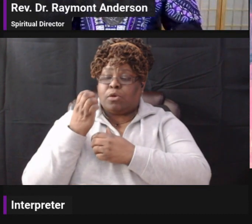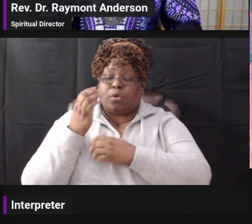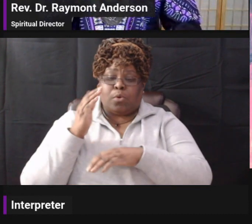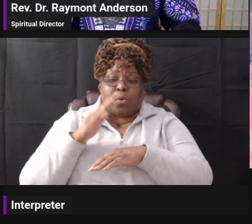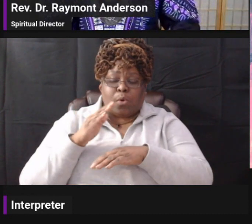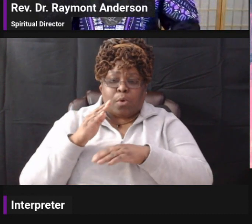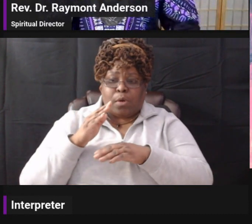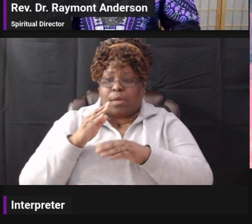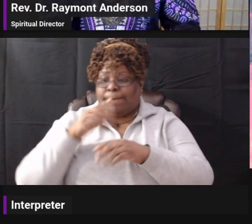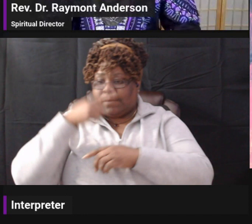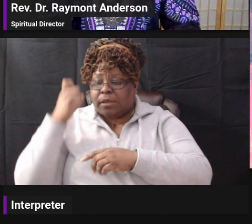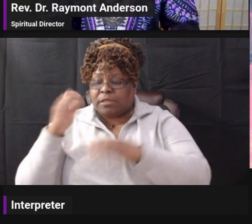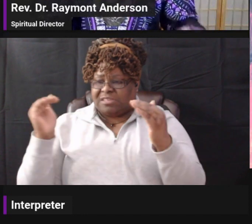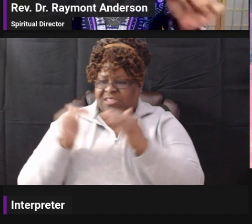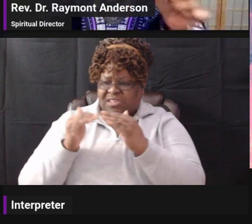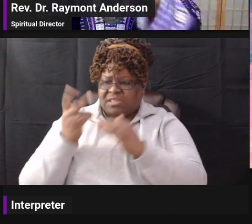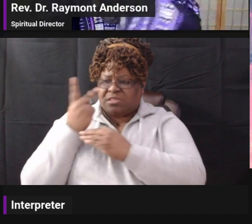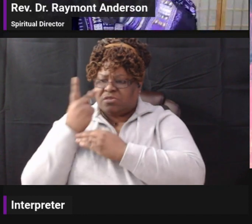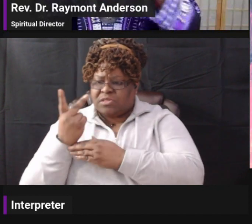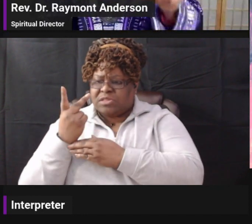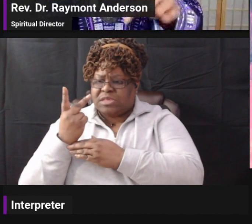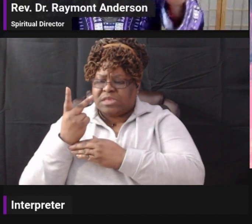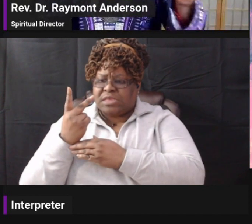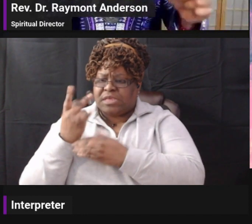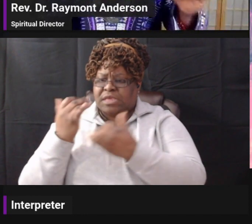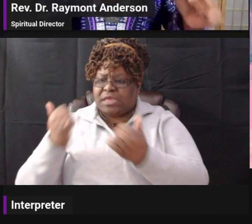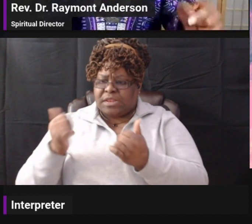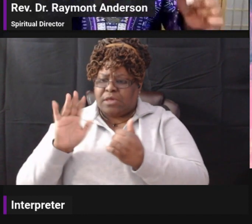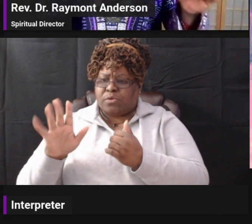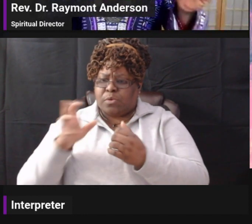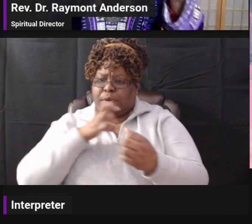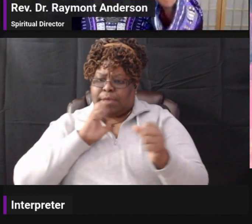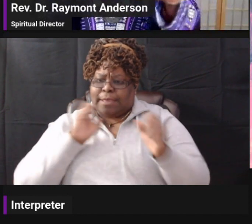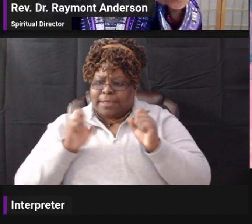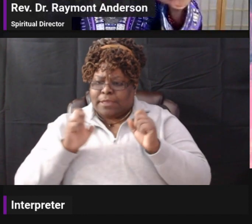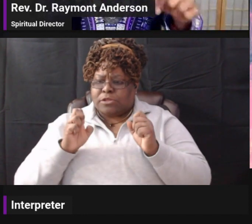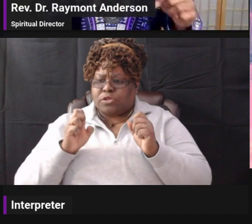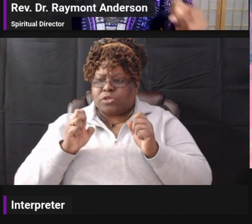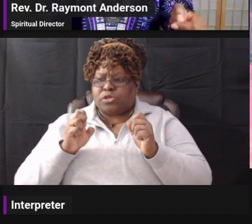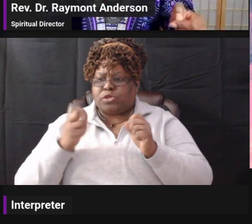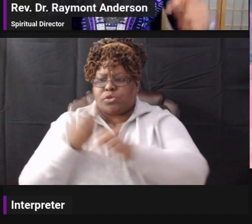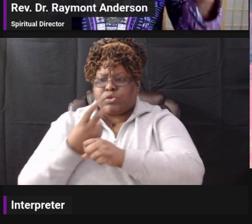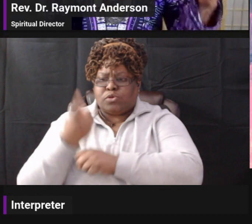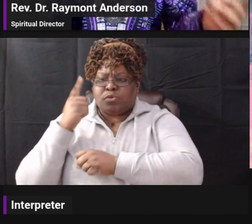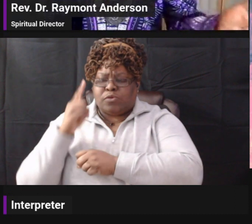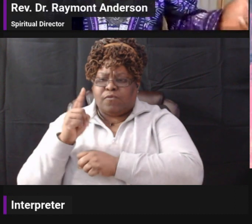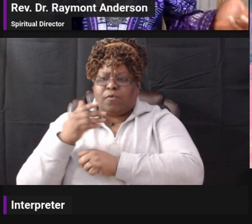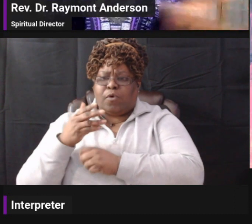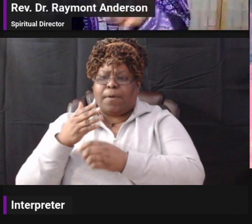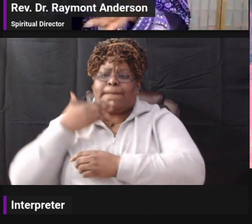Anger over the injustices that one sees and then channeling that energy into changing for greater equity and